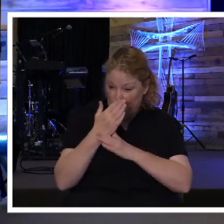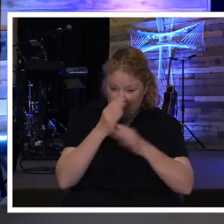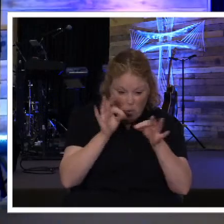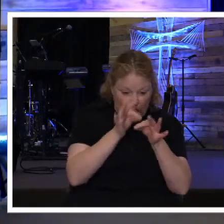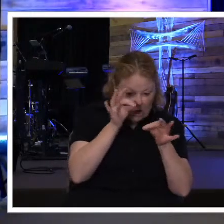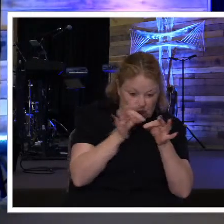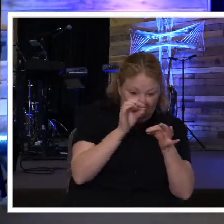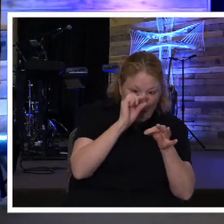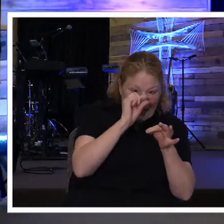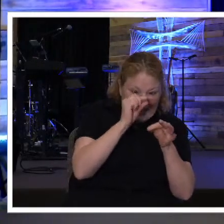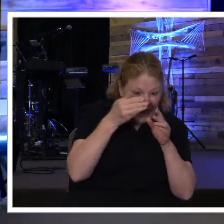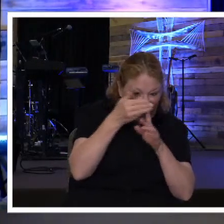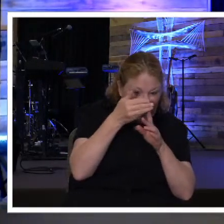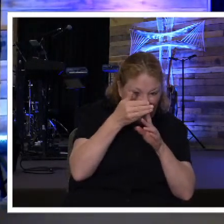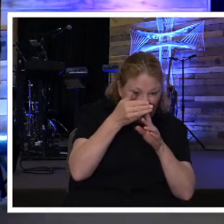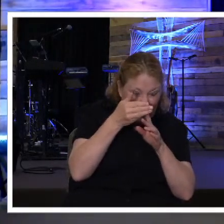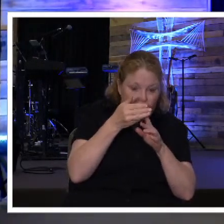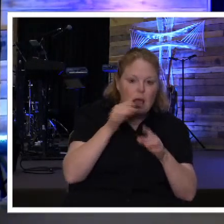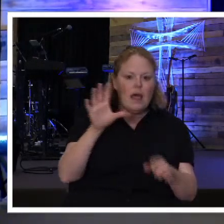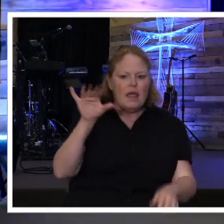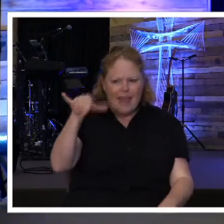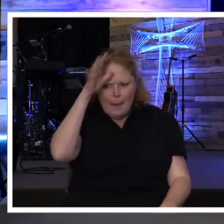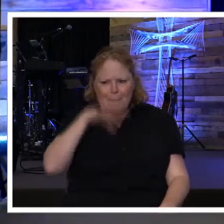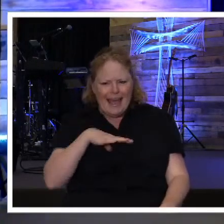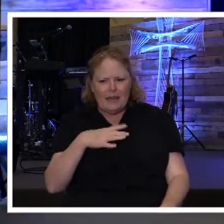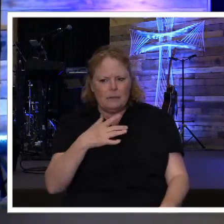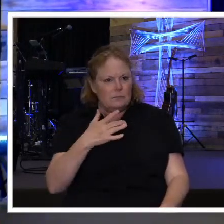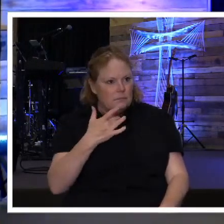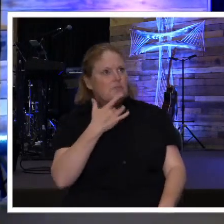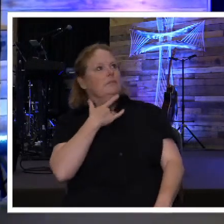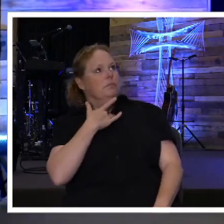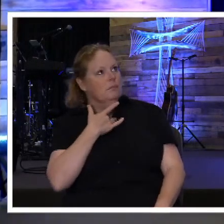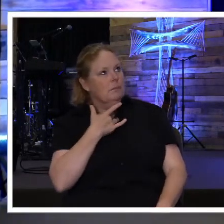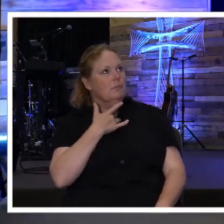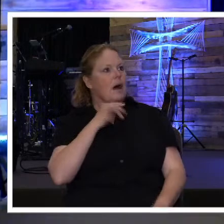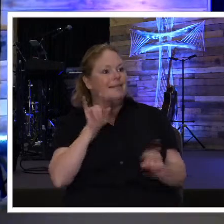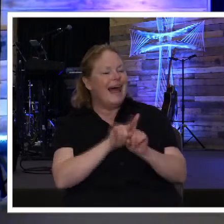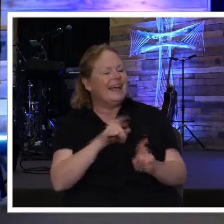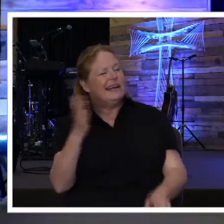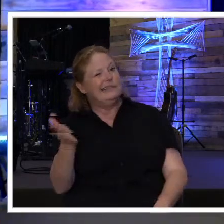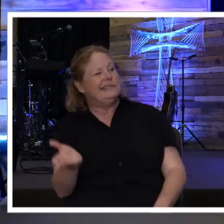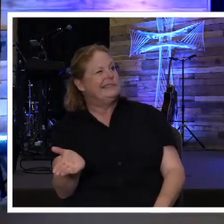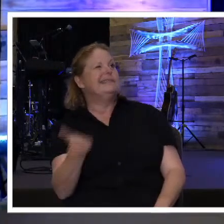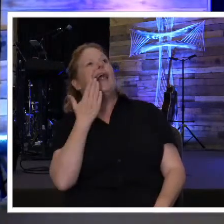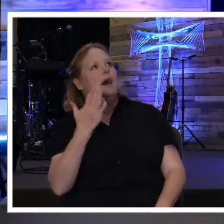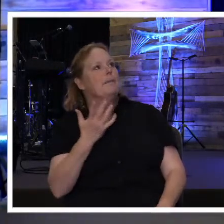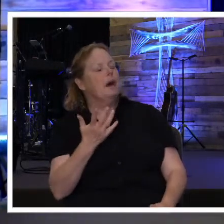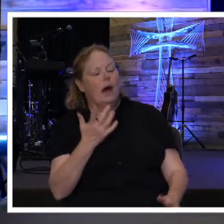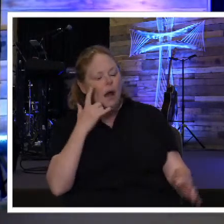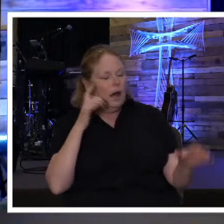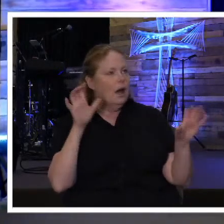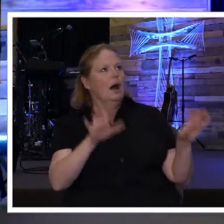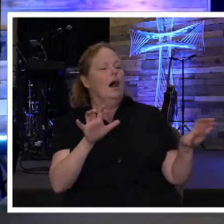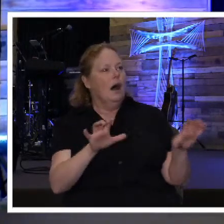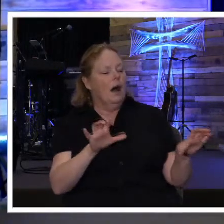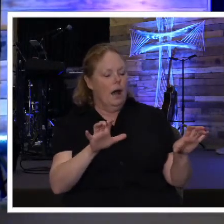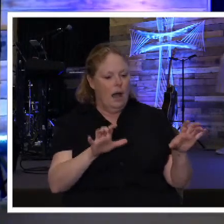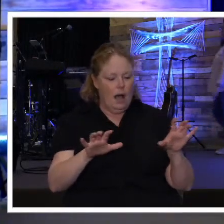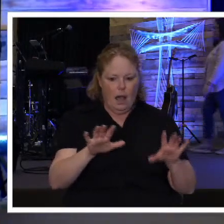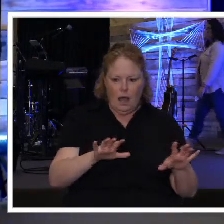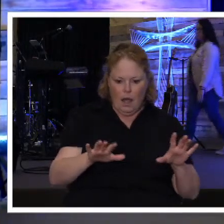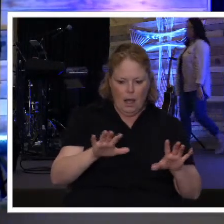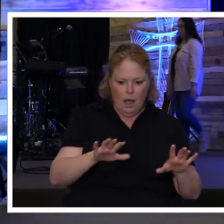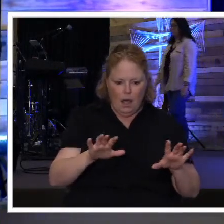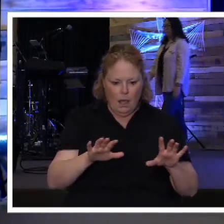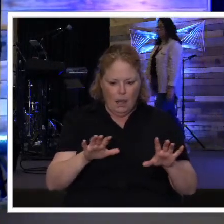heaven, it was a slap in the face to this kid. It yanked him to the reality of what was really going on. It caught him off guard. It